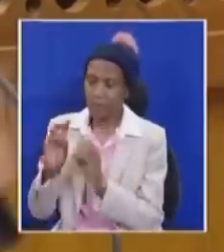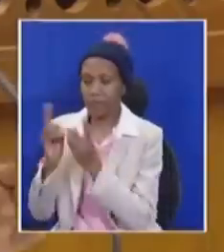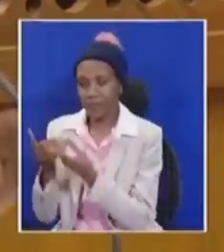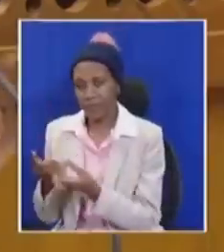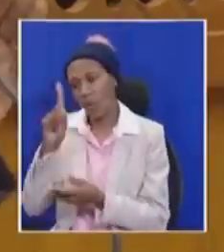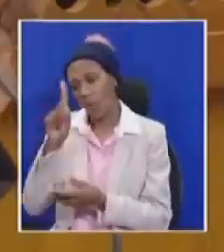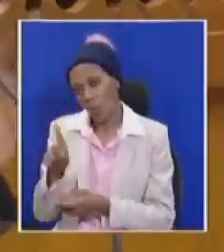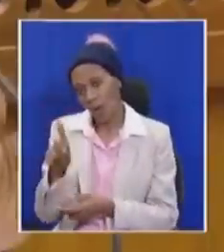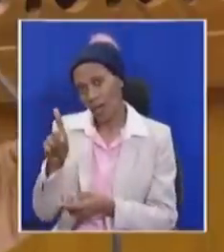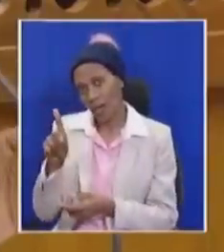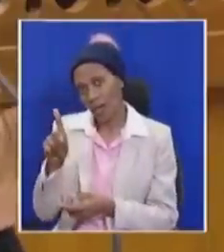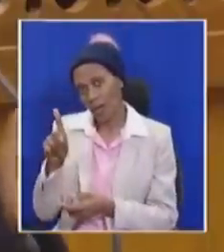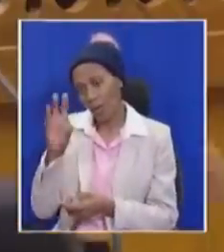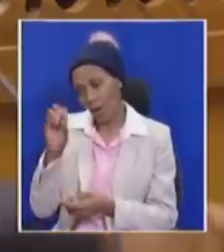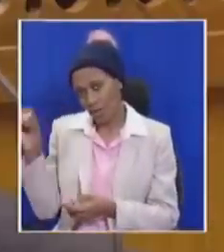under Section